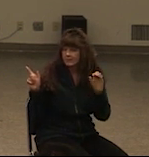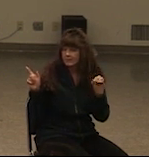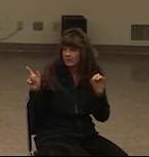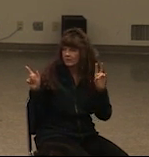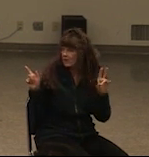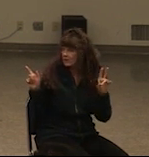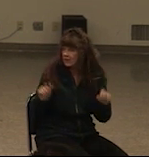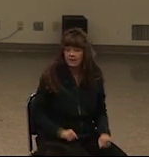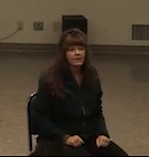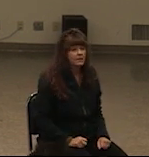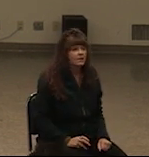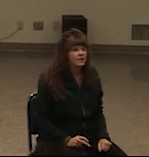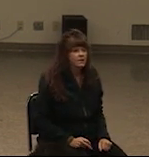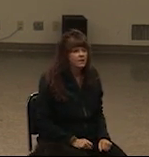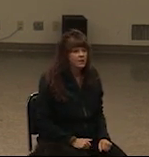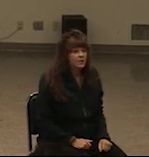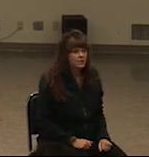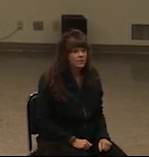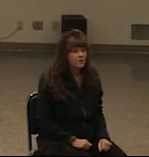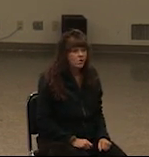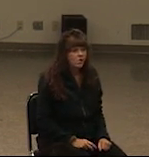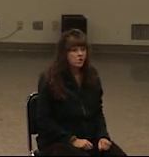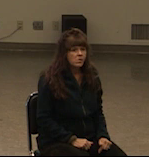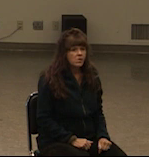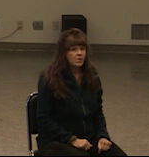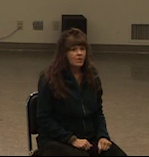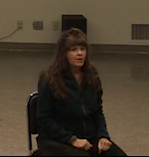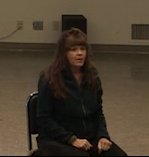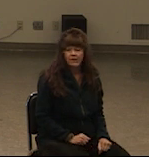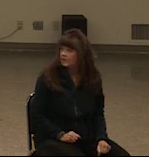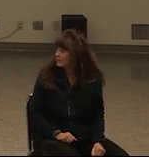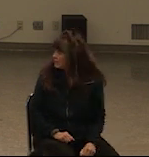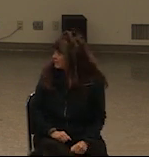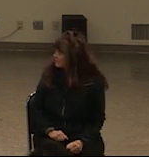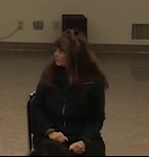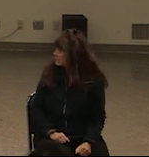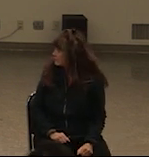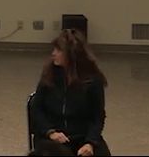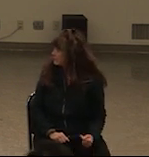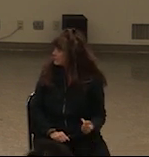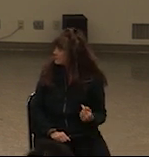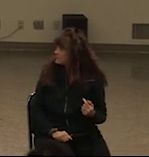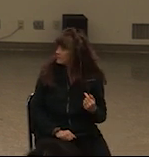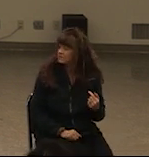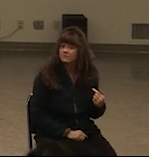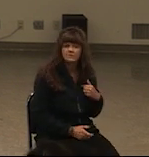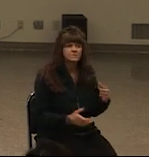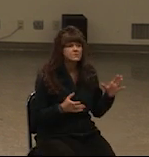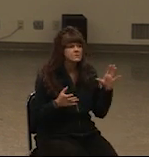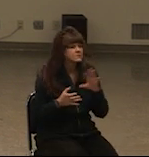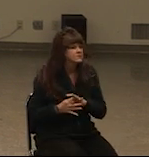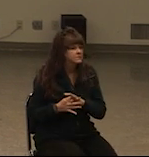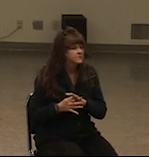37607. So if you pull out your phone and the 2 address, I'm going to walk it up here. So, the next slide has it.